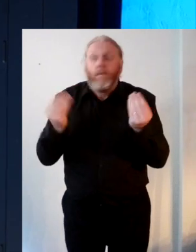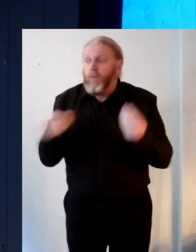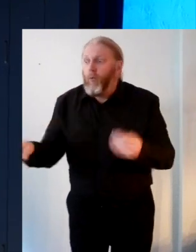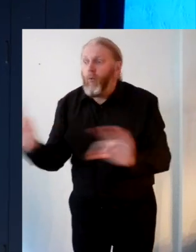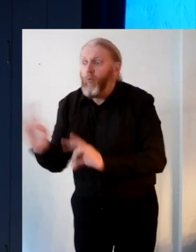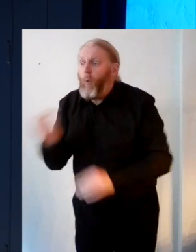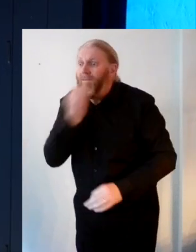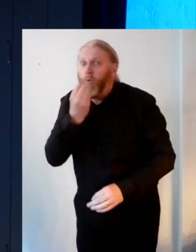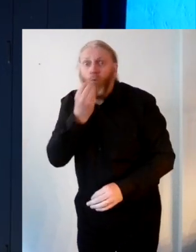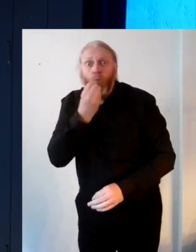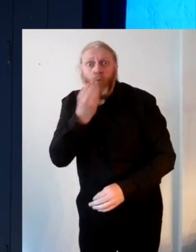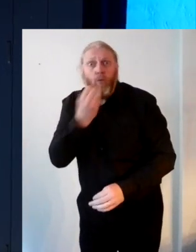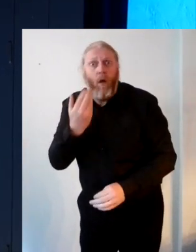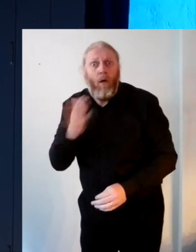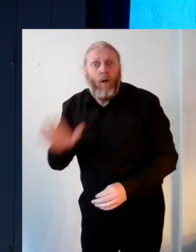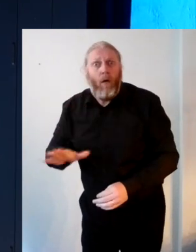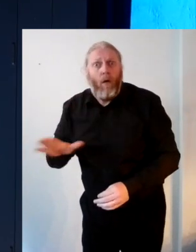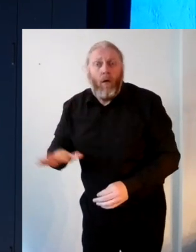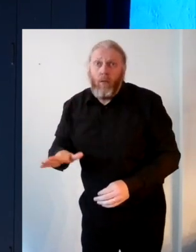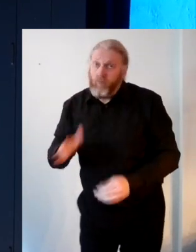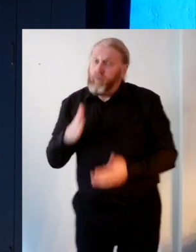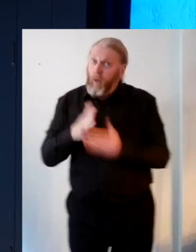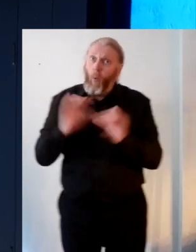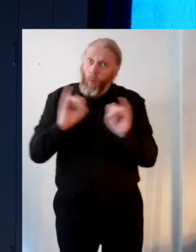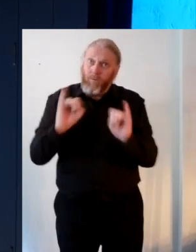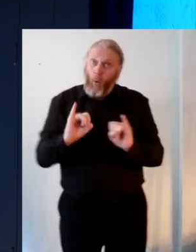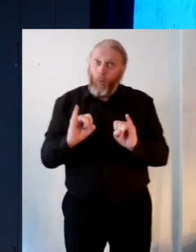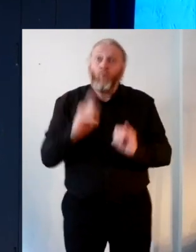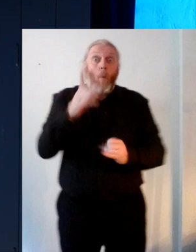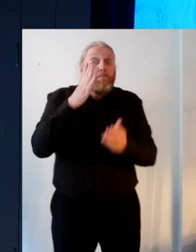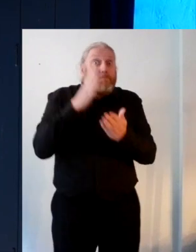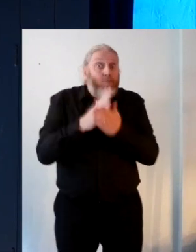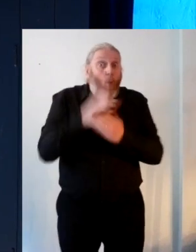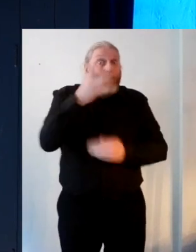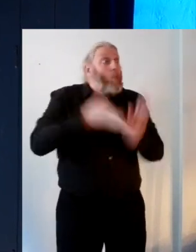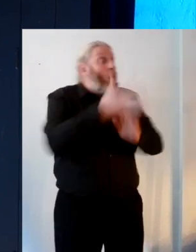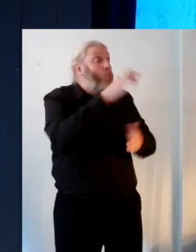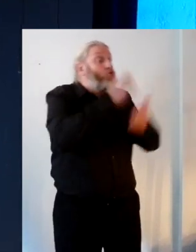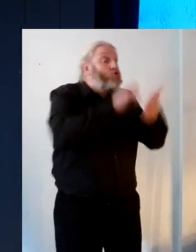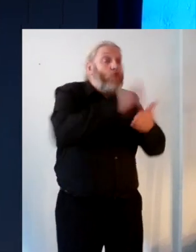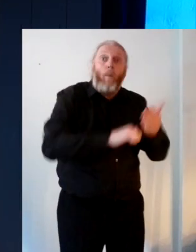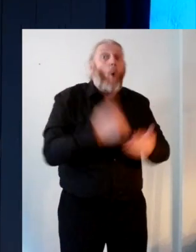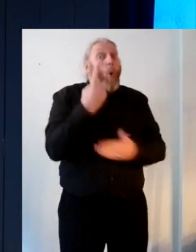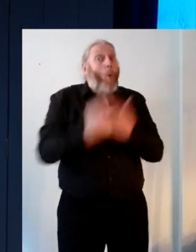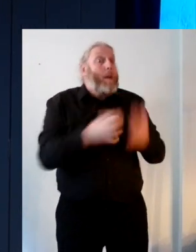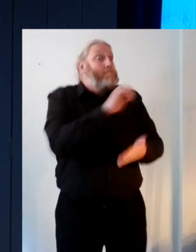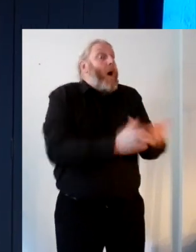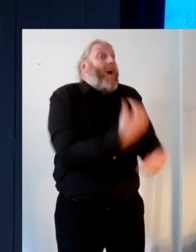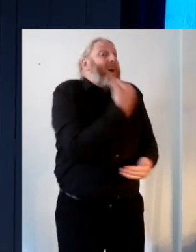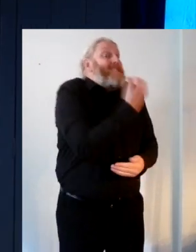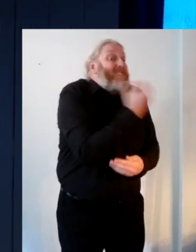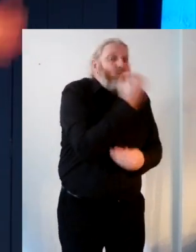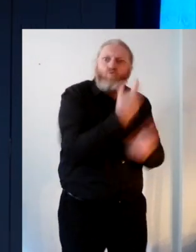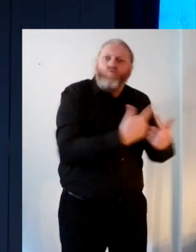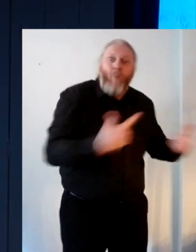eat. Which is very serious. So make sure if you're going to shop to the supermarket, only buy what you need, because you'll just